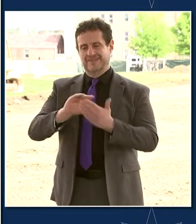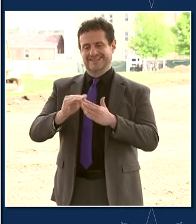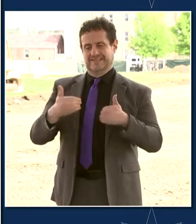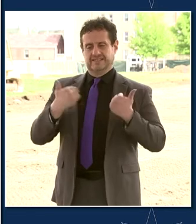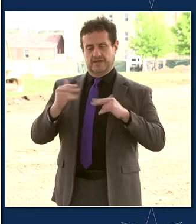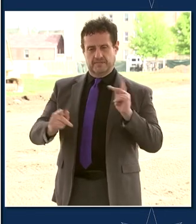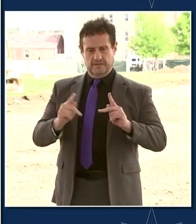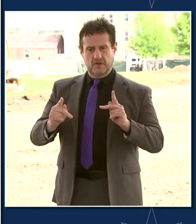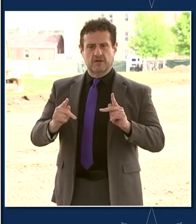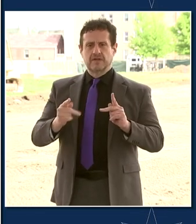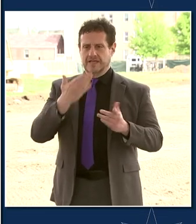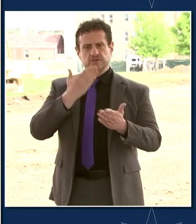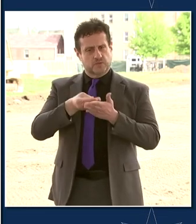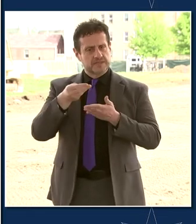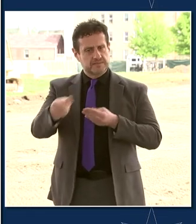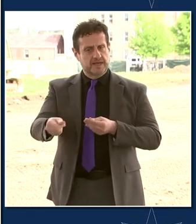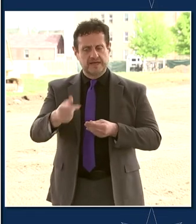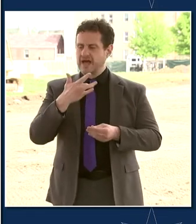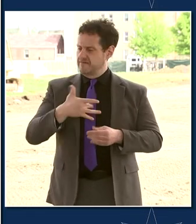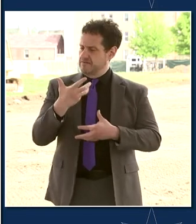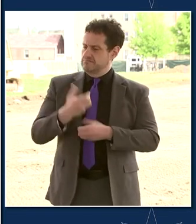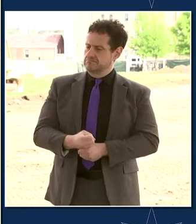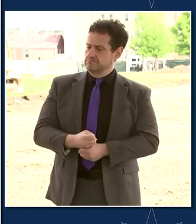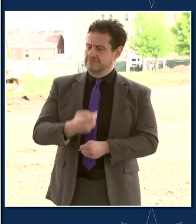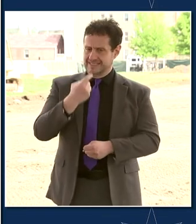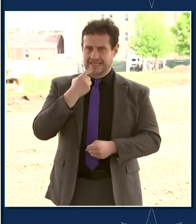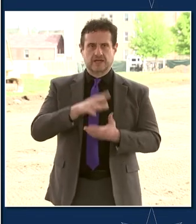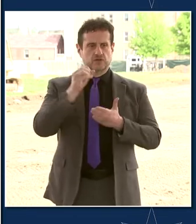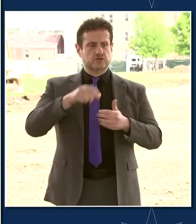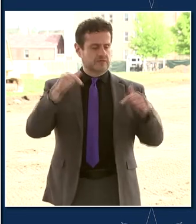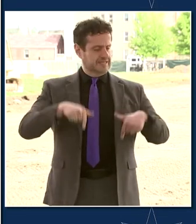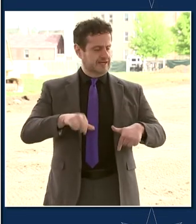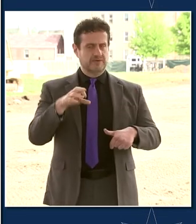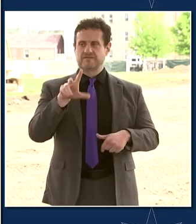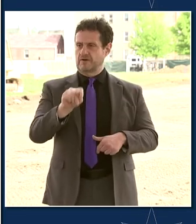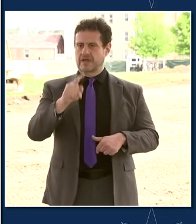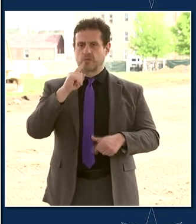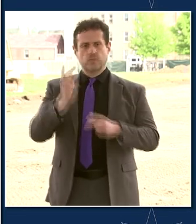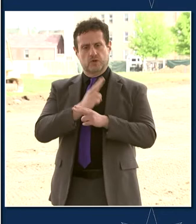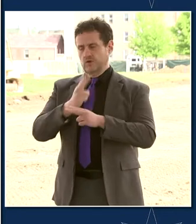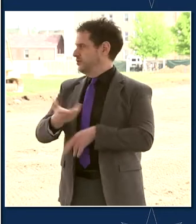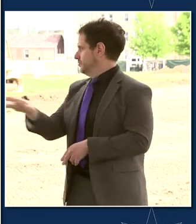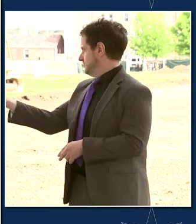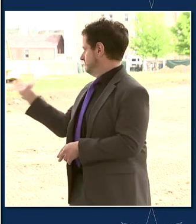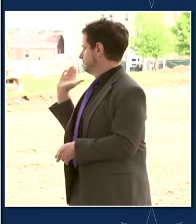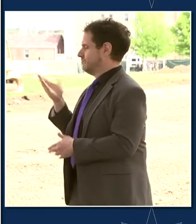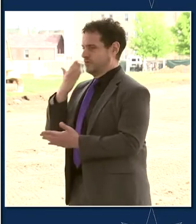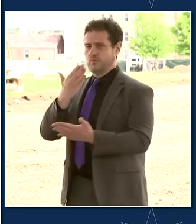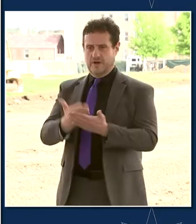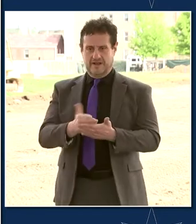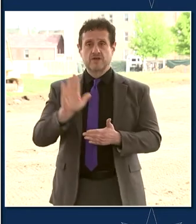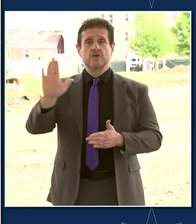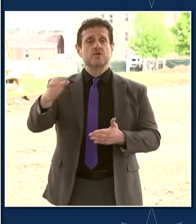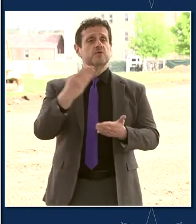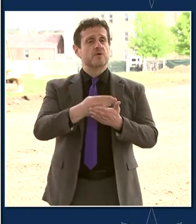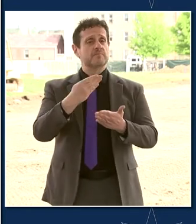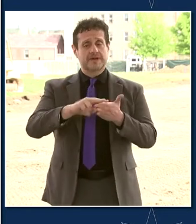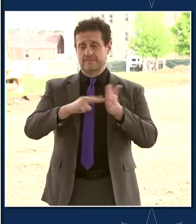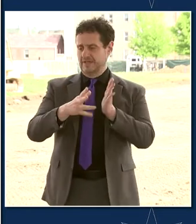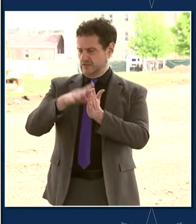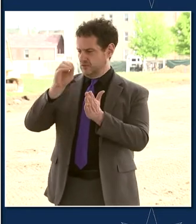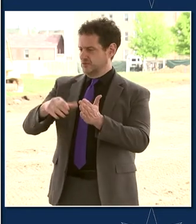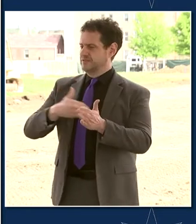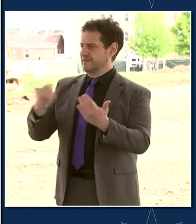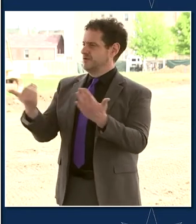spent. I am confident in saying that students here at Farragut will put the field to good use. Your money has given students a